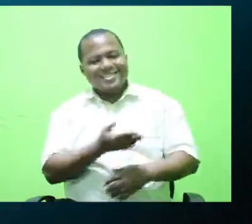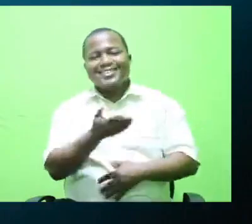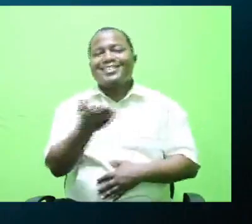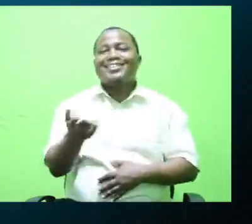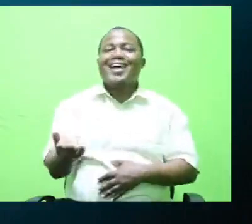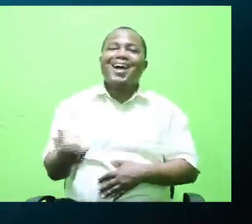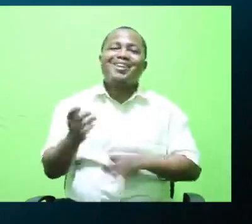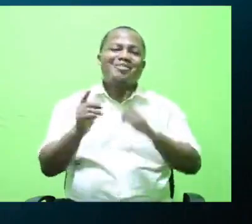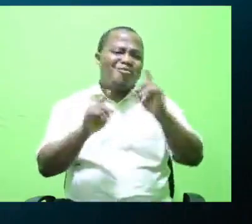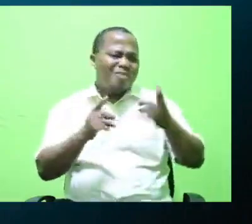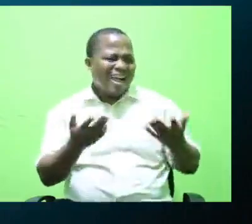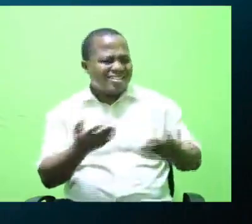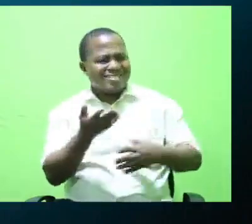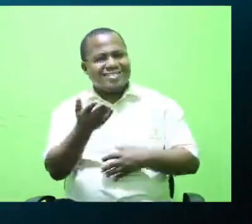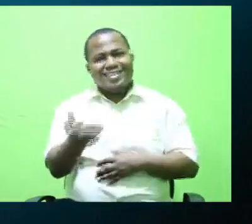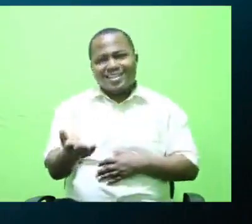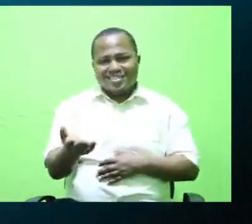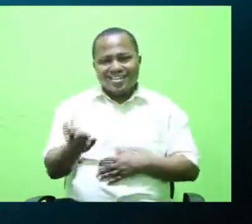What is that?